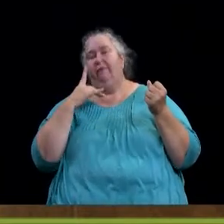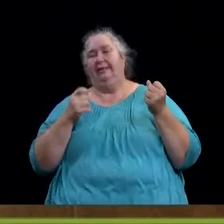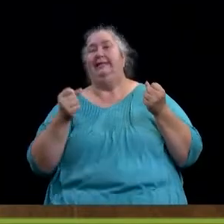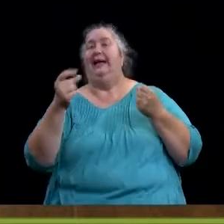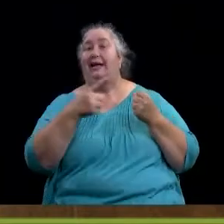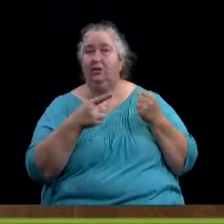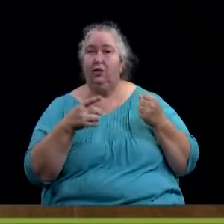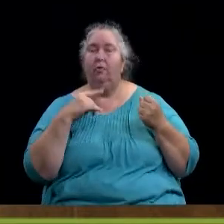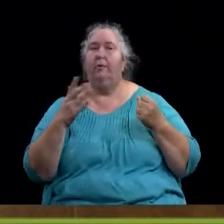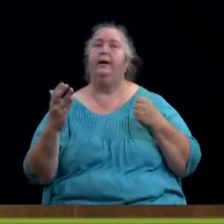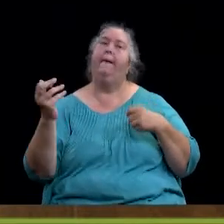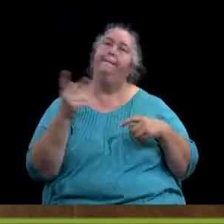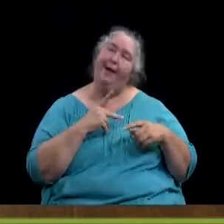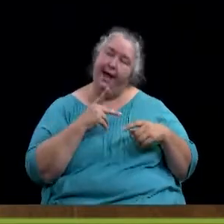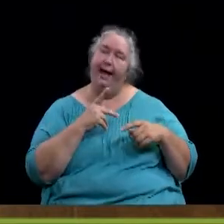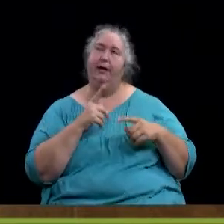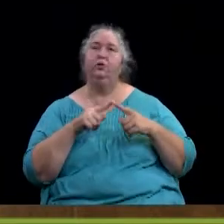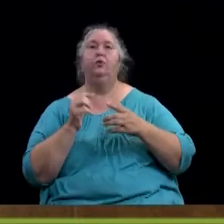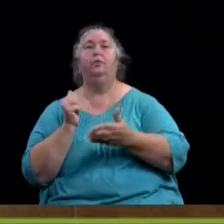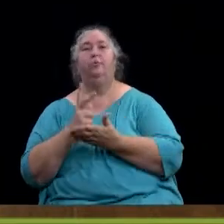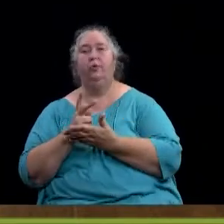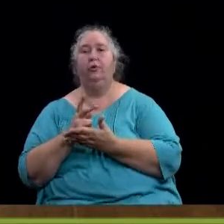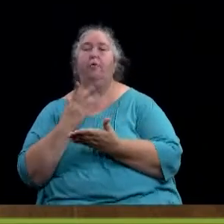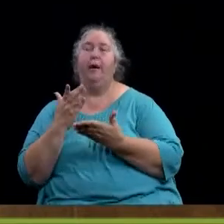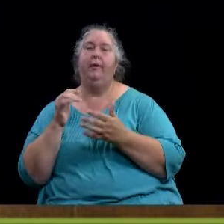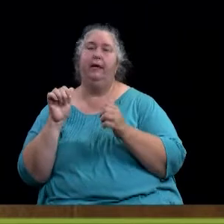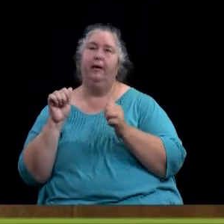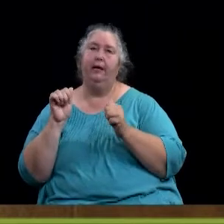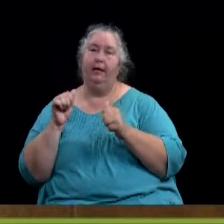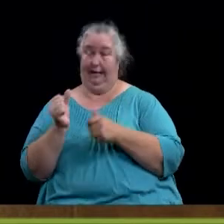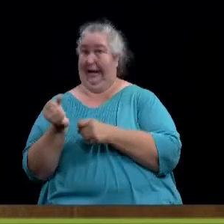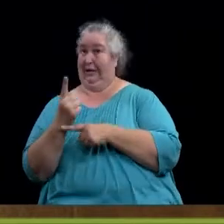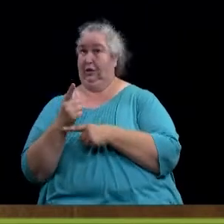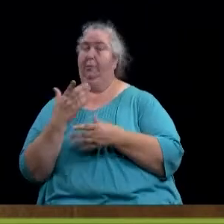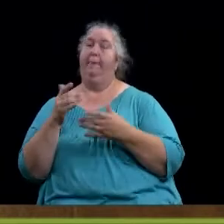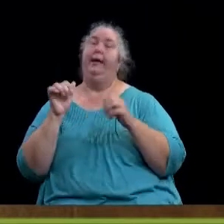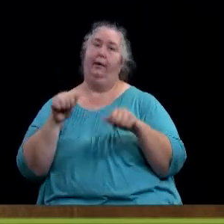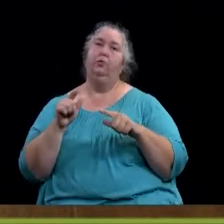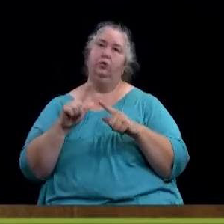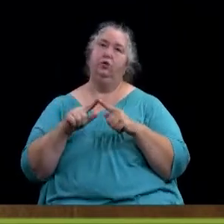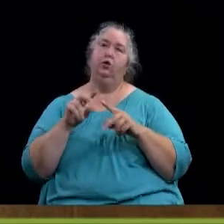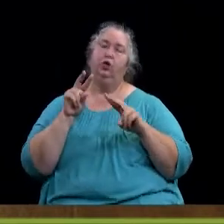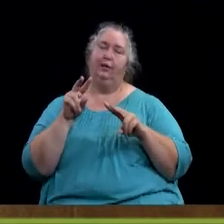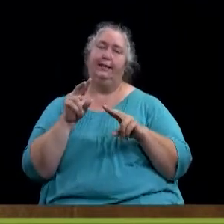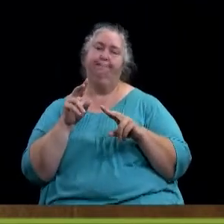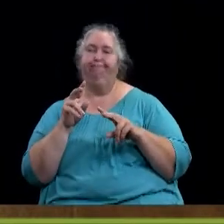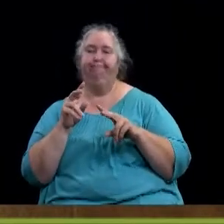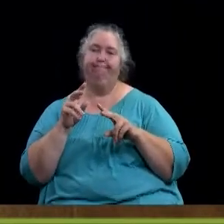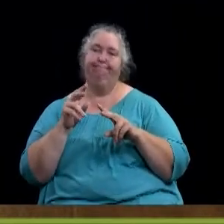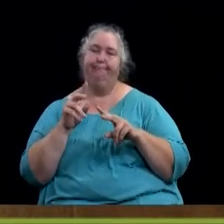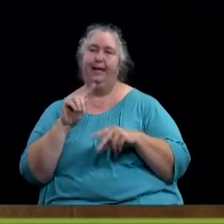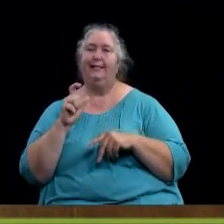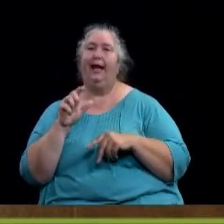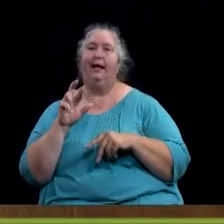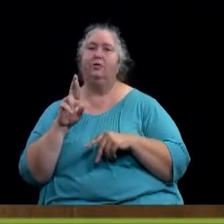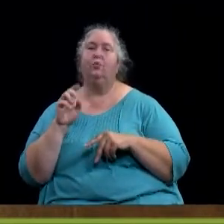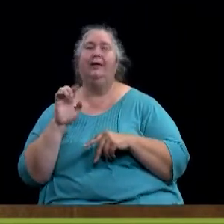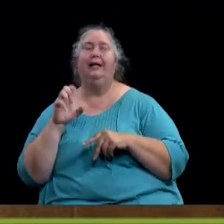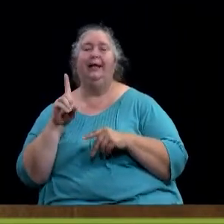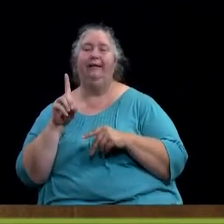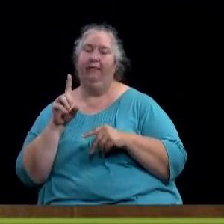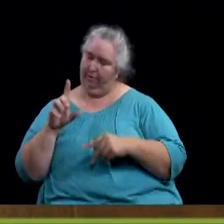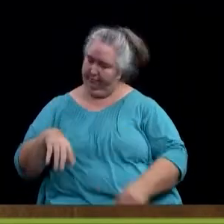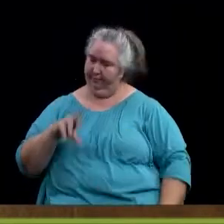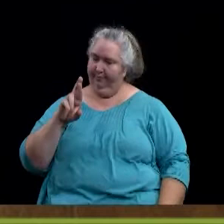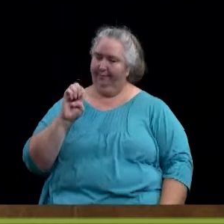position to looking at some sort of a tax relief program. But anyway, great job. And again, as John said, I think this is a good